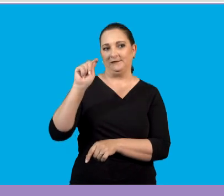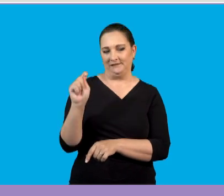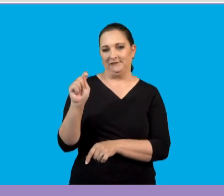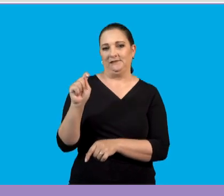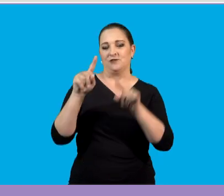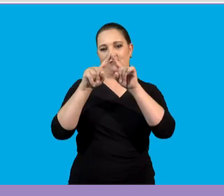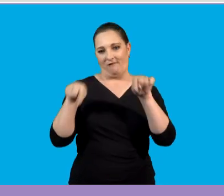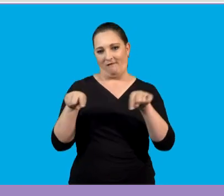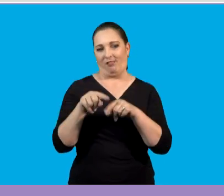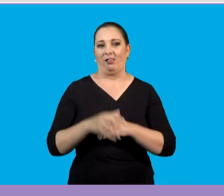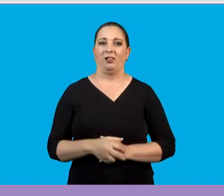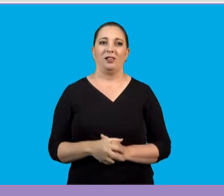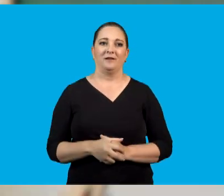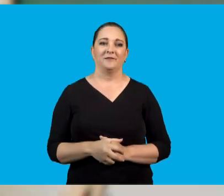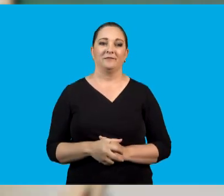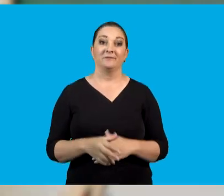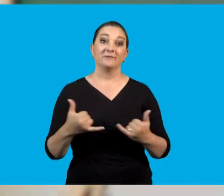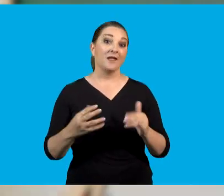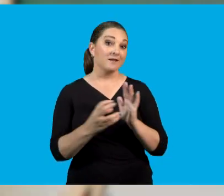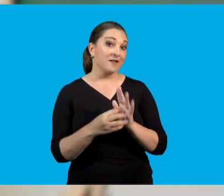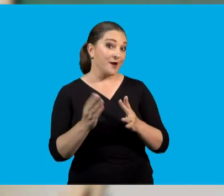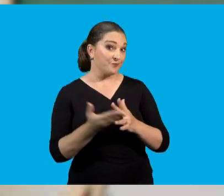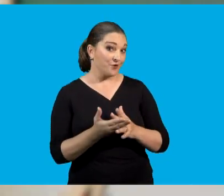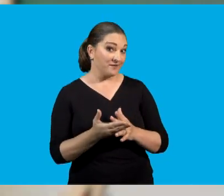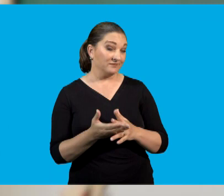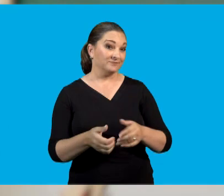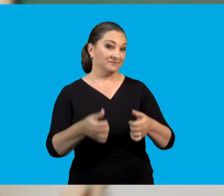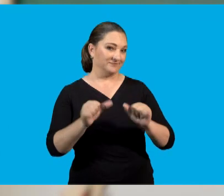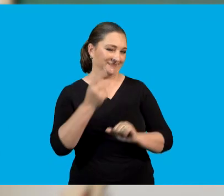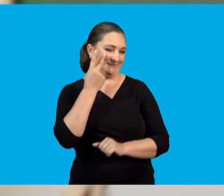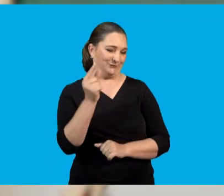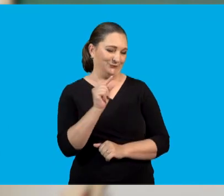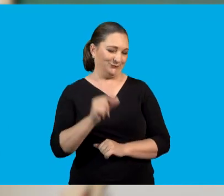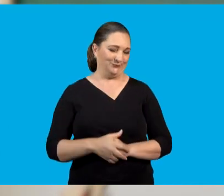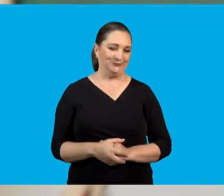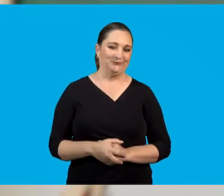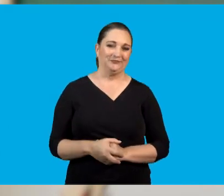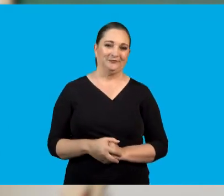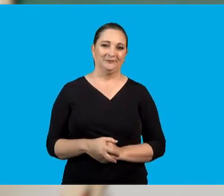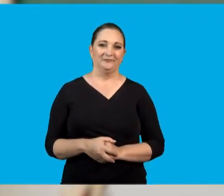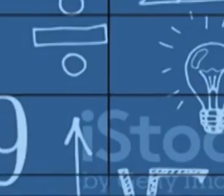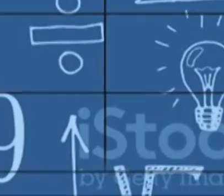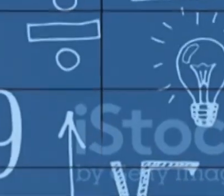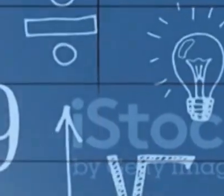congruent triangles. Let's quickly go to an ad break, and then we'll see you just now.